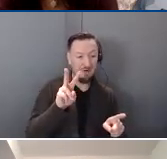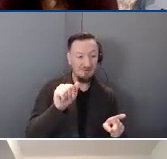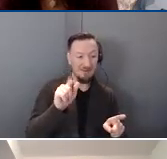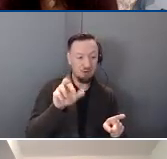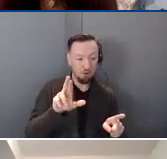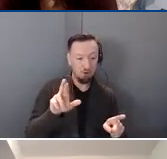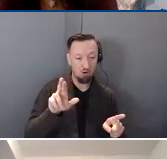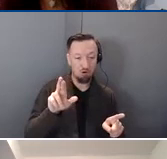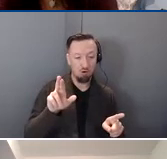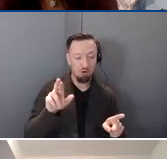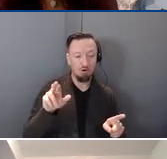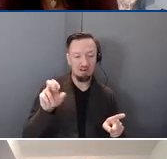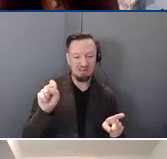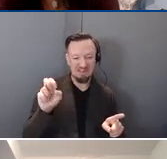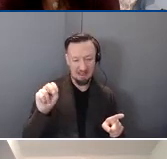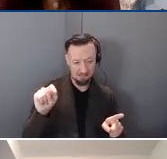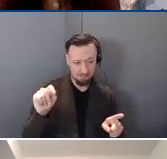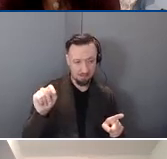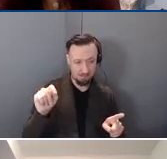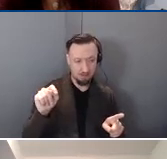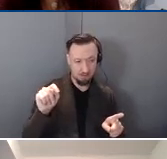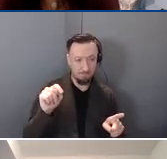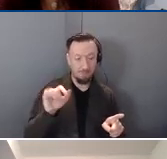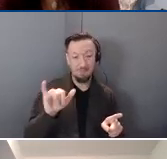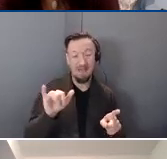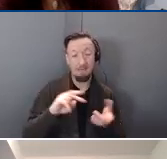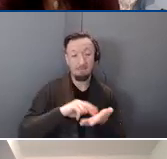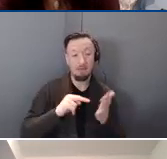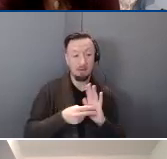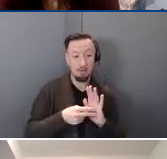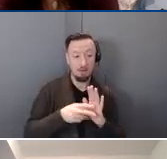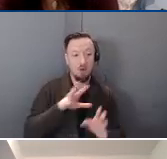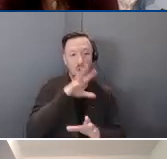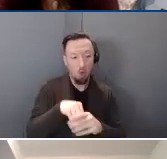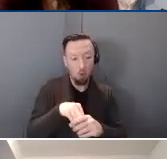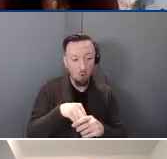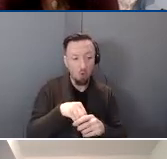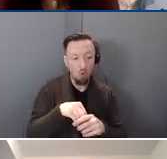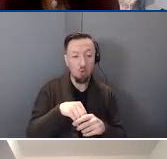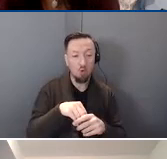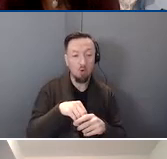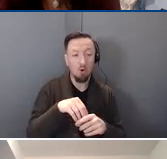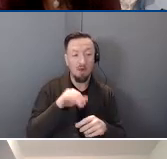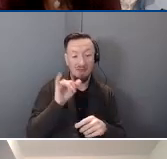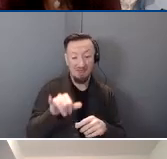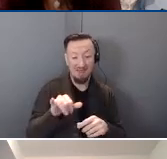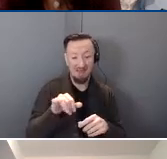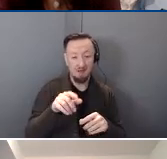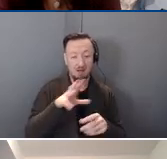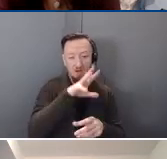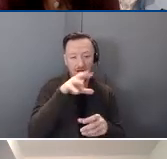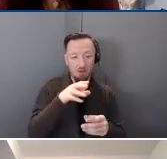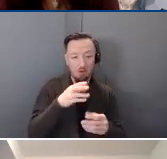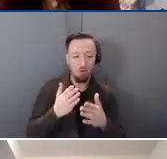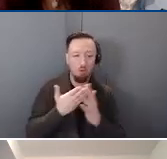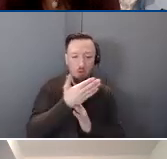stenting. And then that includes if the stent is across the major side branches. And